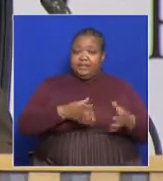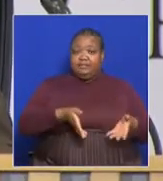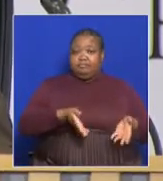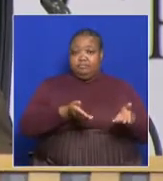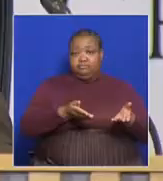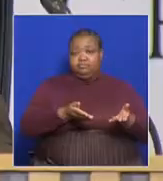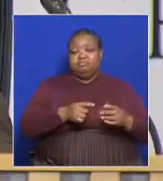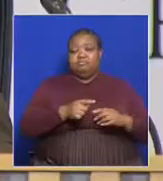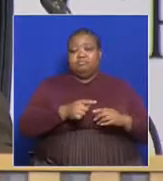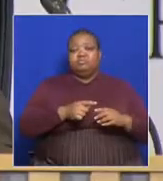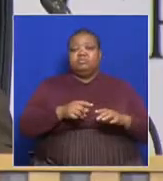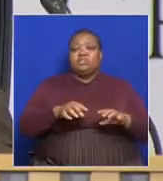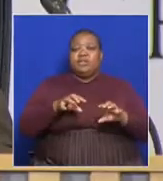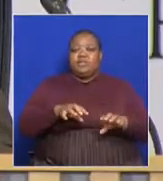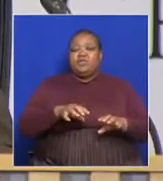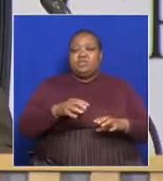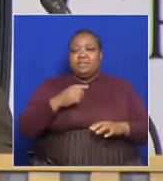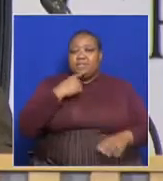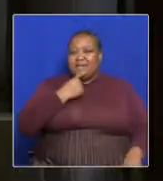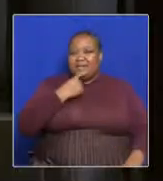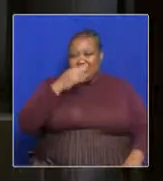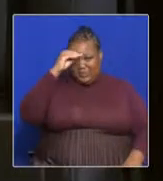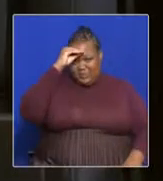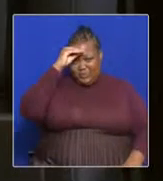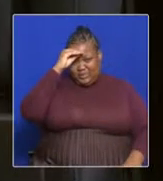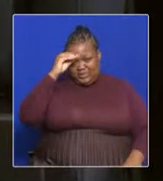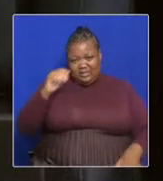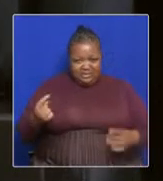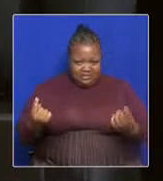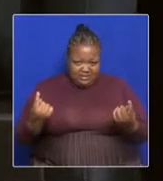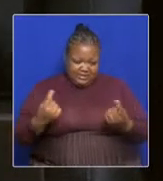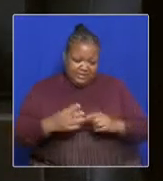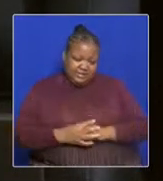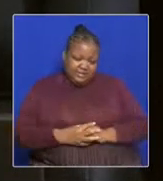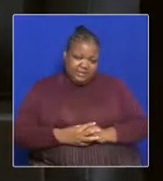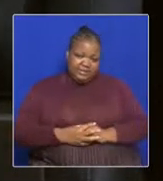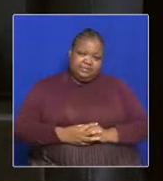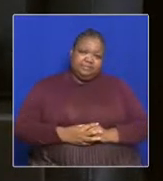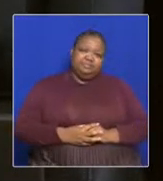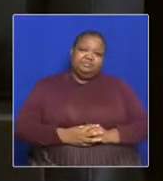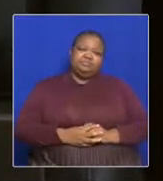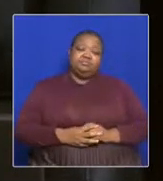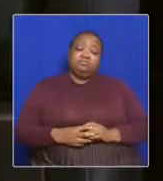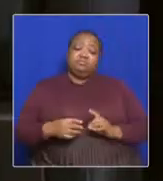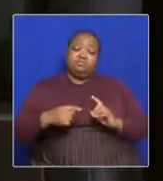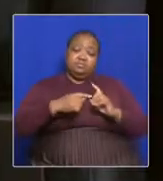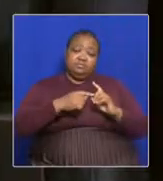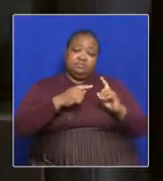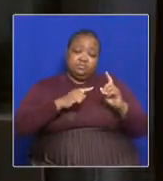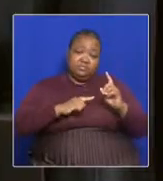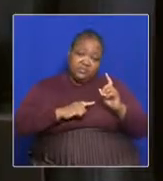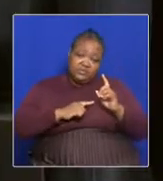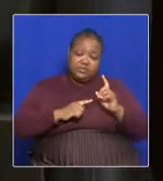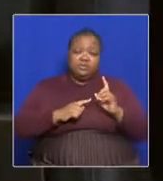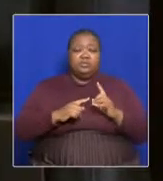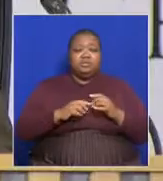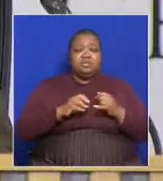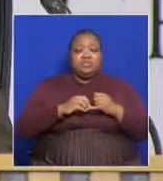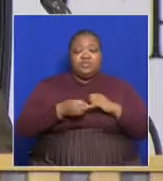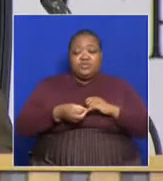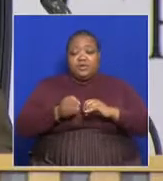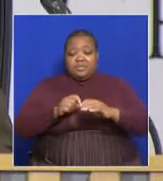that. It's taken as rude. When he told you that there was an attempted break-in, did you say to him, maybe let's look for another